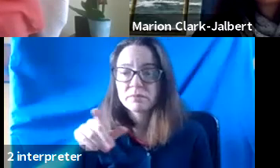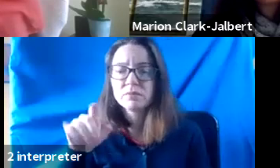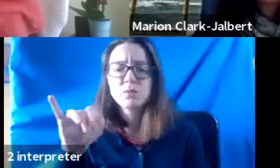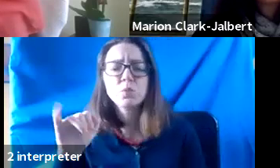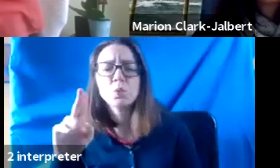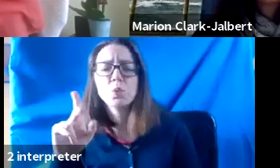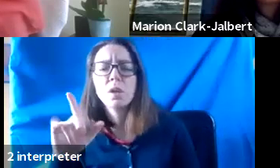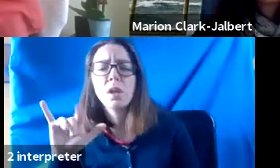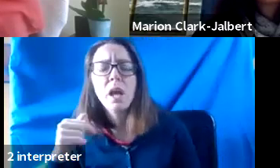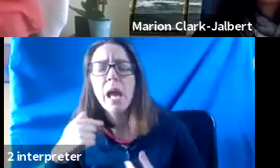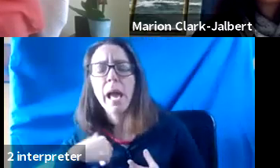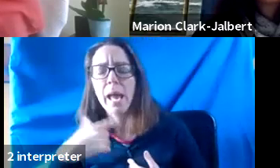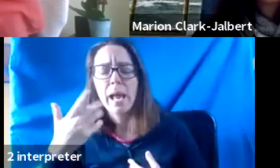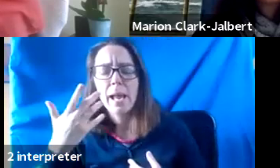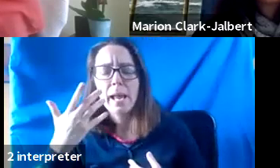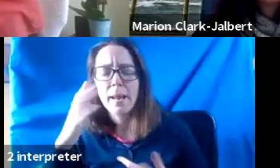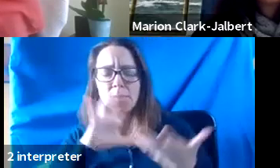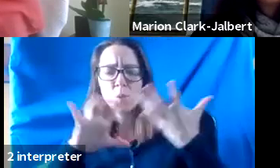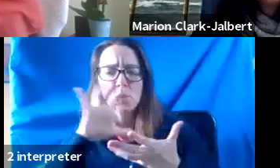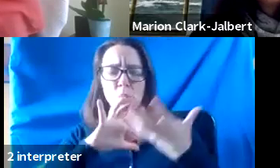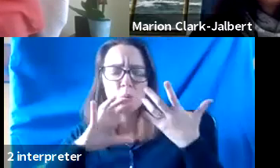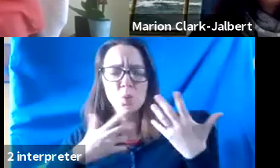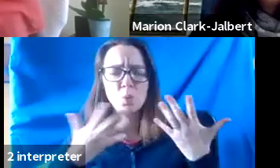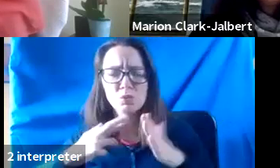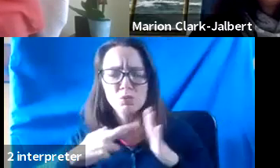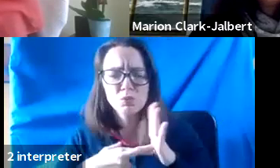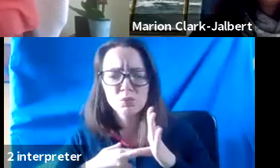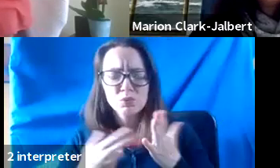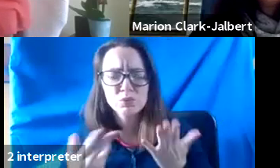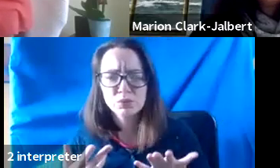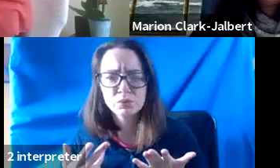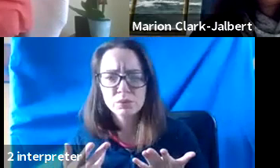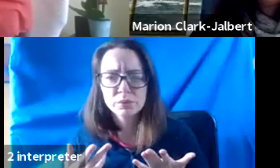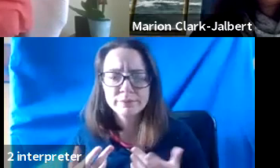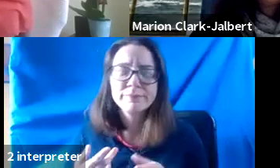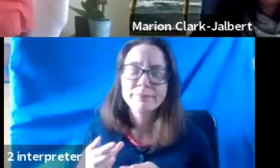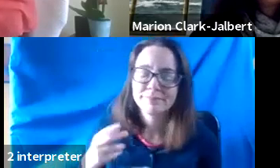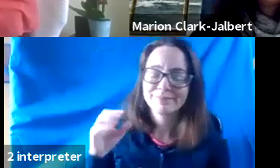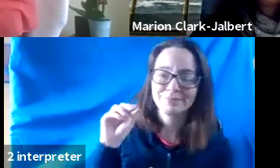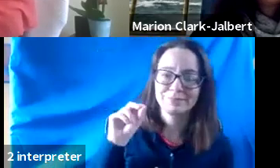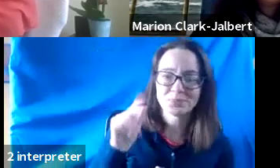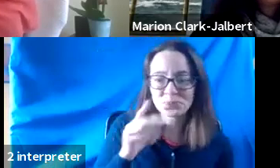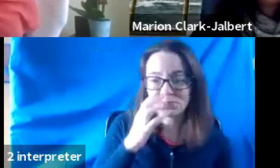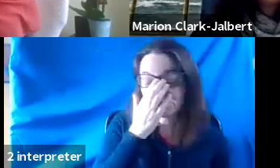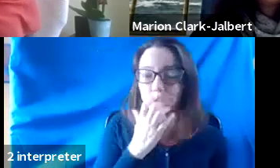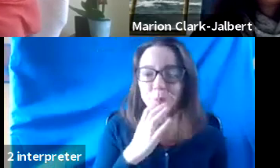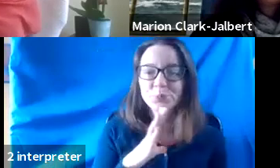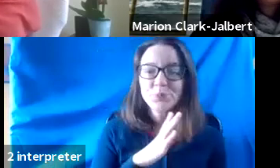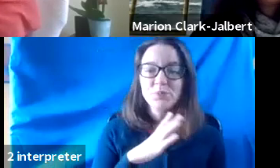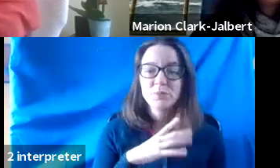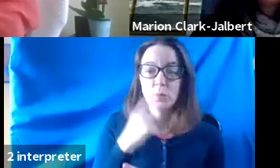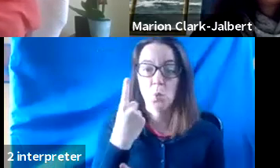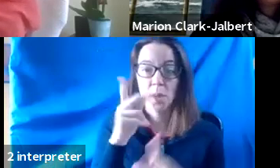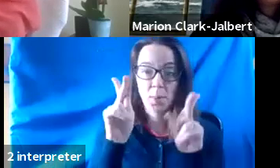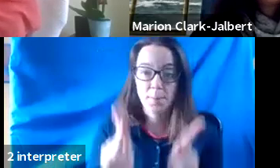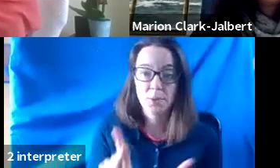Can you tell us the roles again that are we each supposed to have a role in this? Let's do that. So let's have one person be the note taker